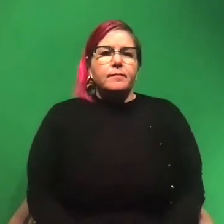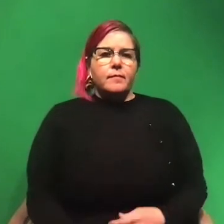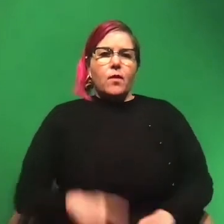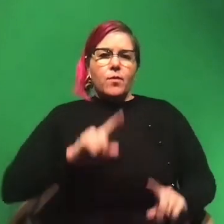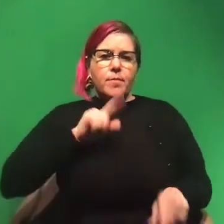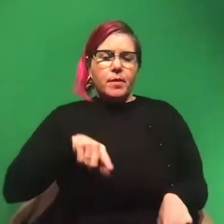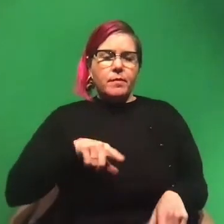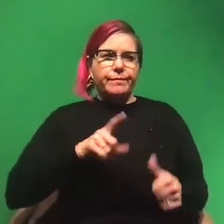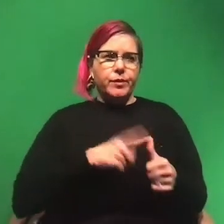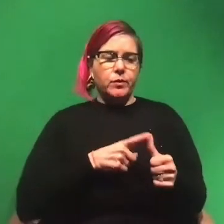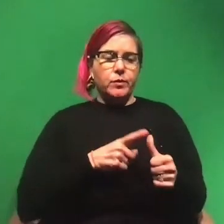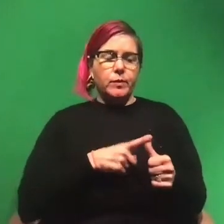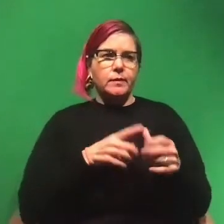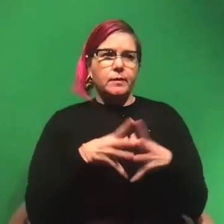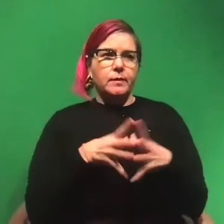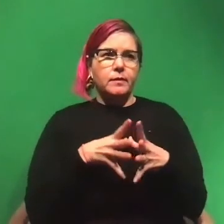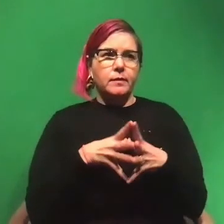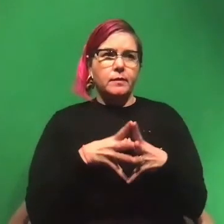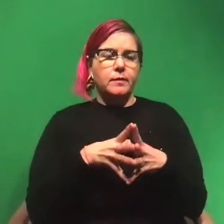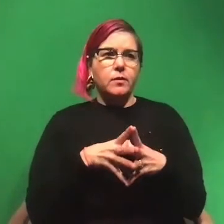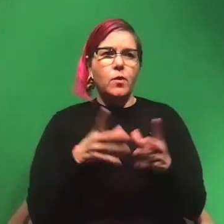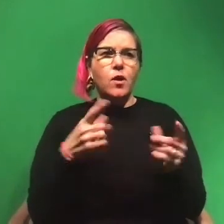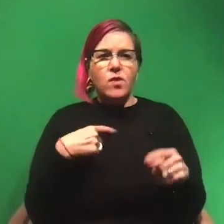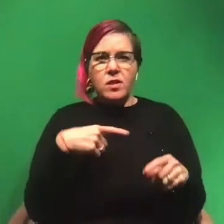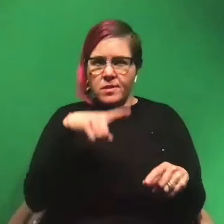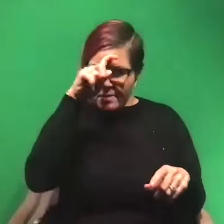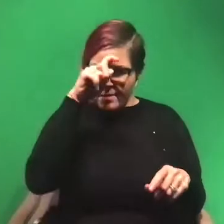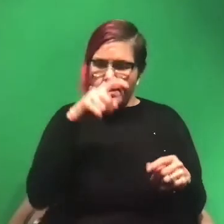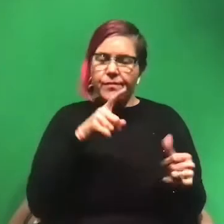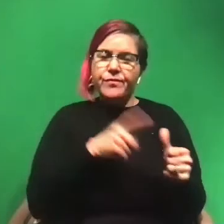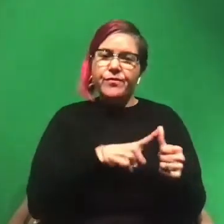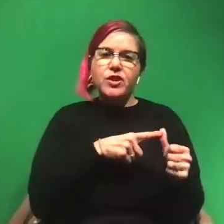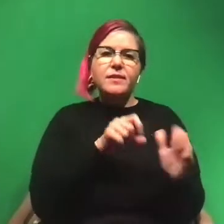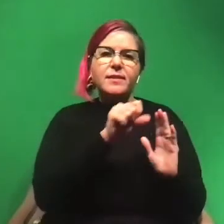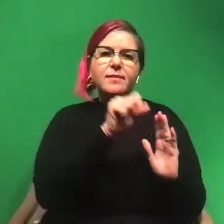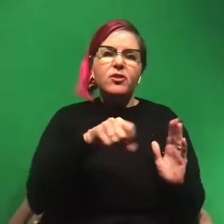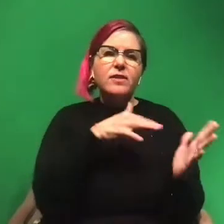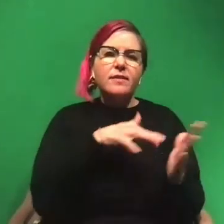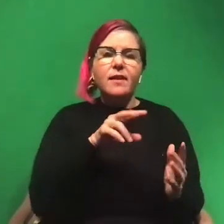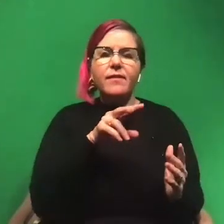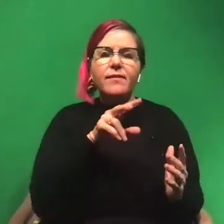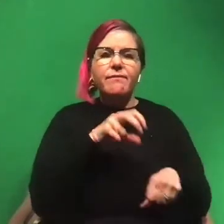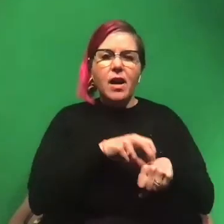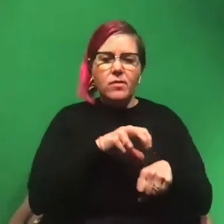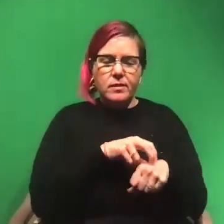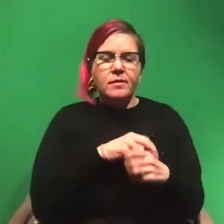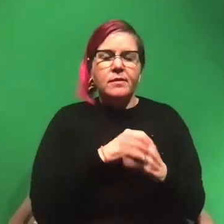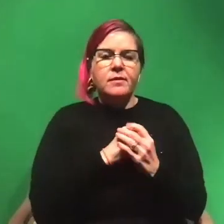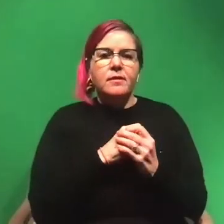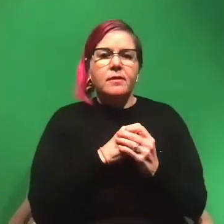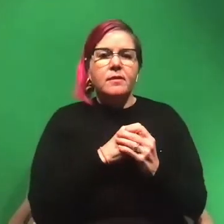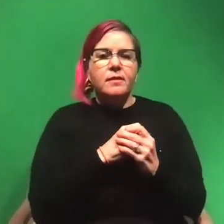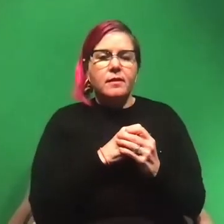respond to the first one with what baffled me when I started studying viruses, my very first semester of virology, and